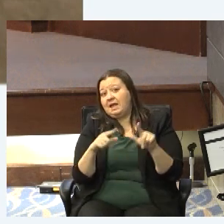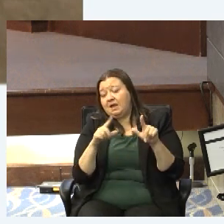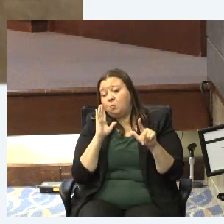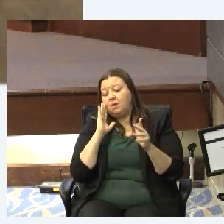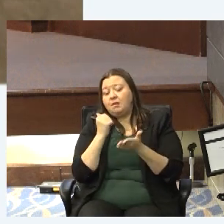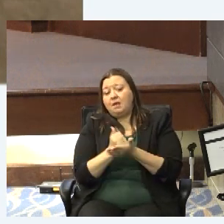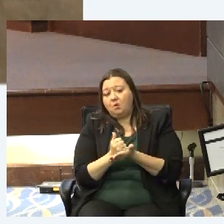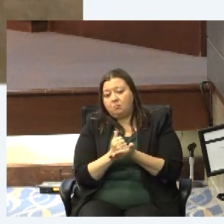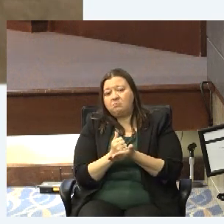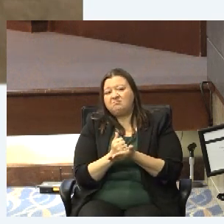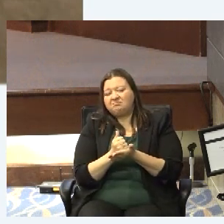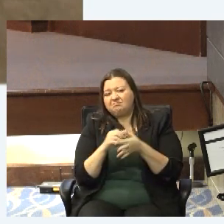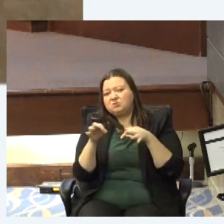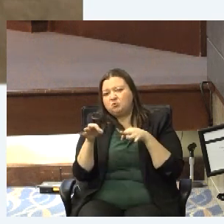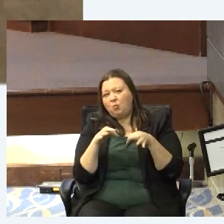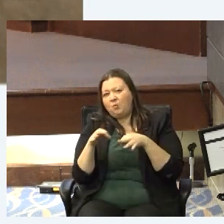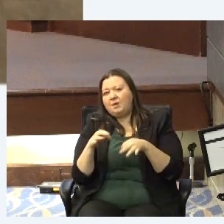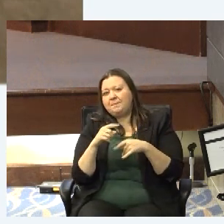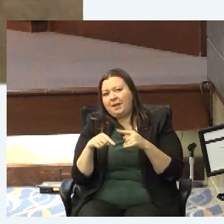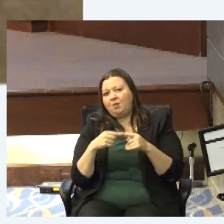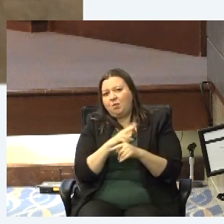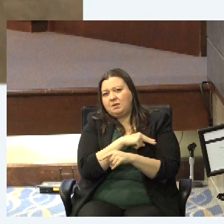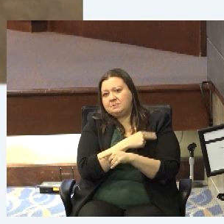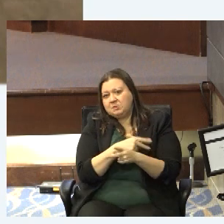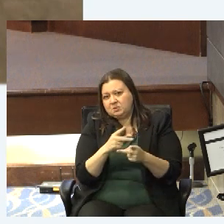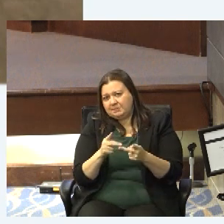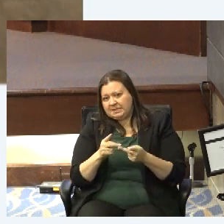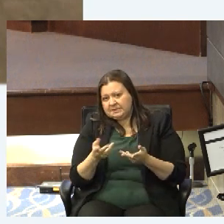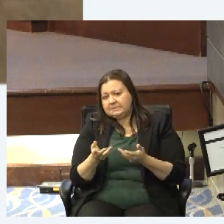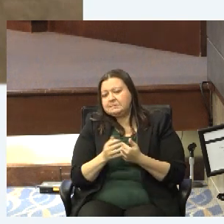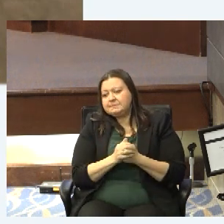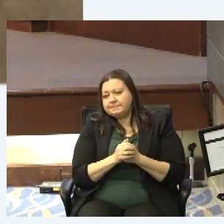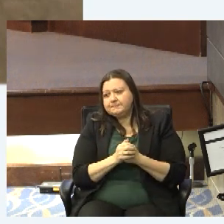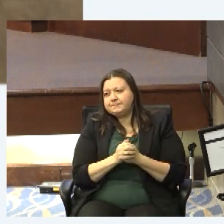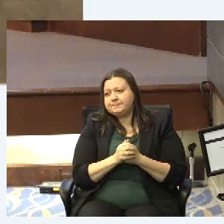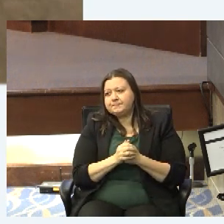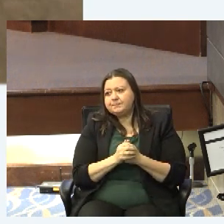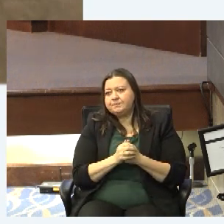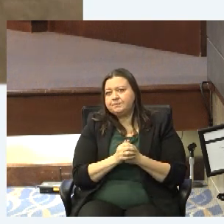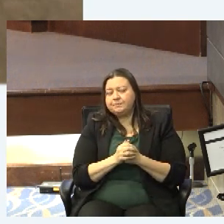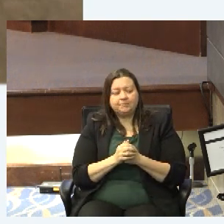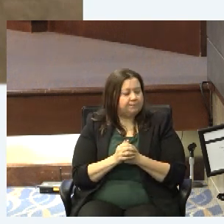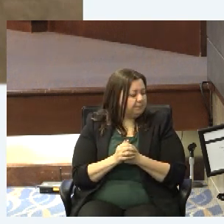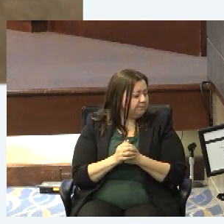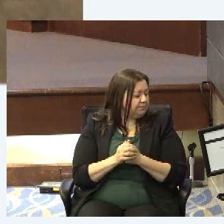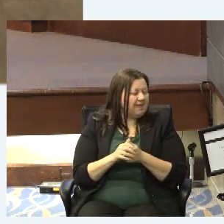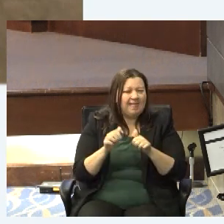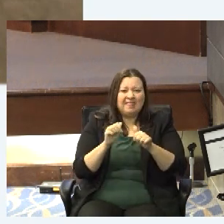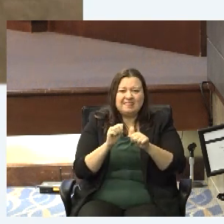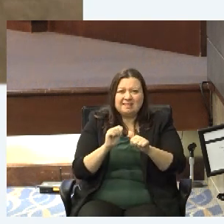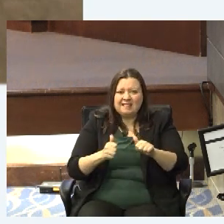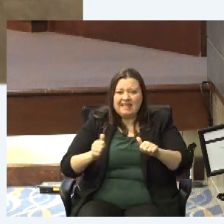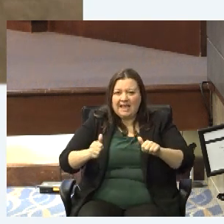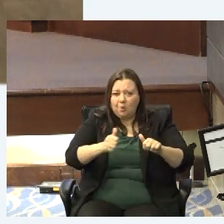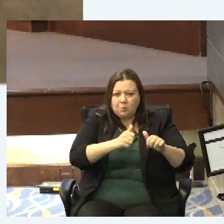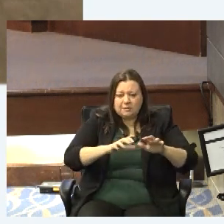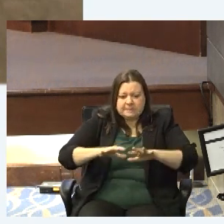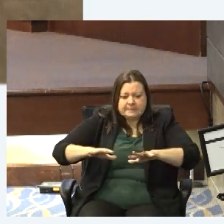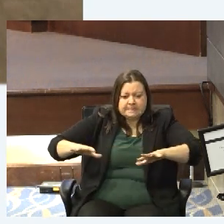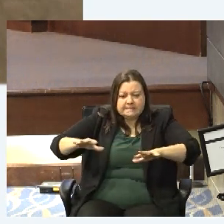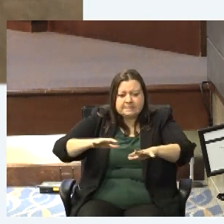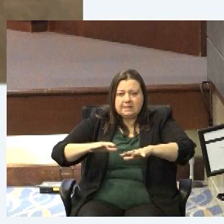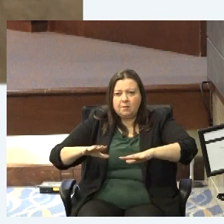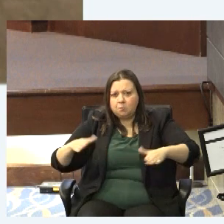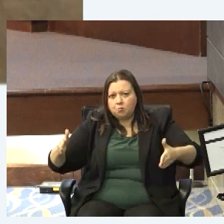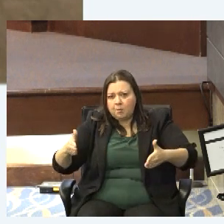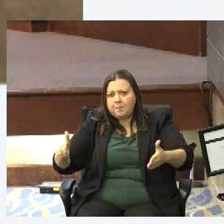help kind of tell the story of this hospital space. The layout was designed to really promote